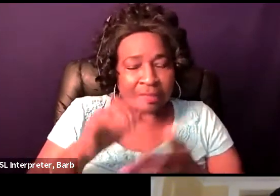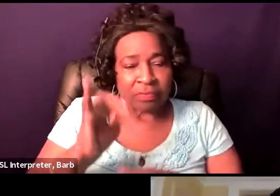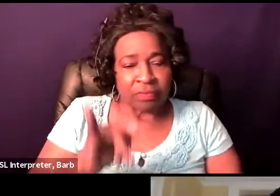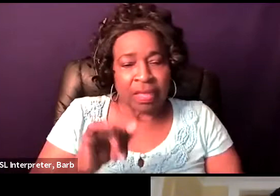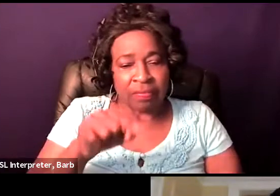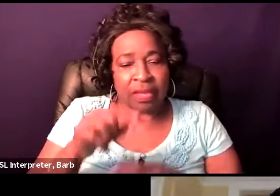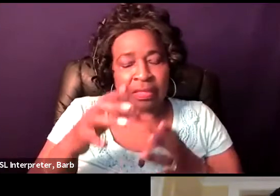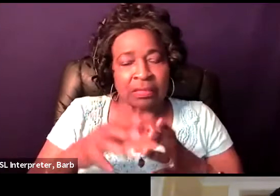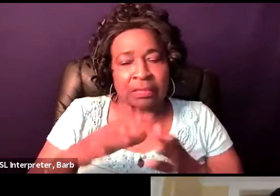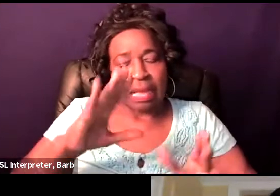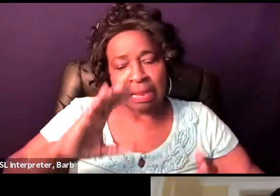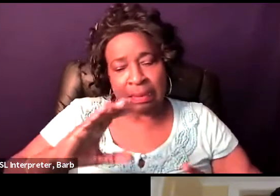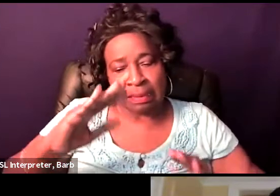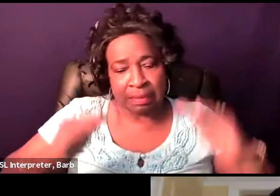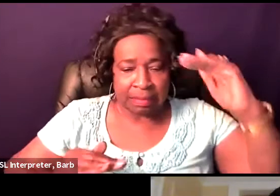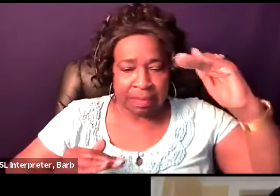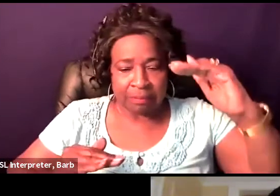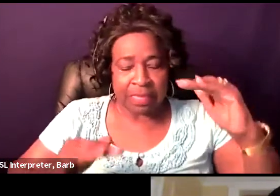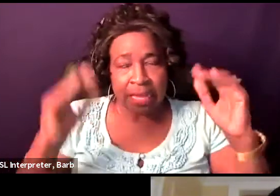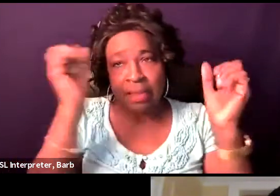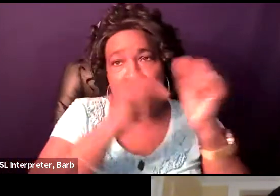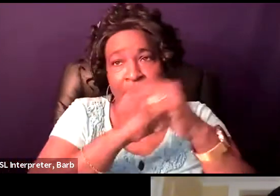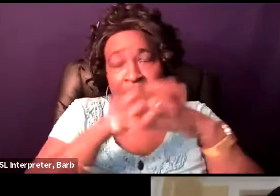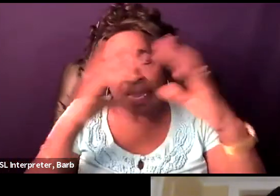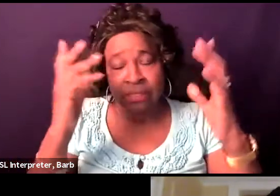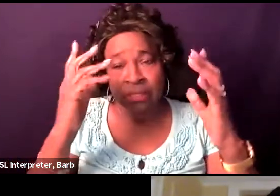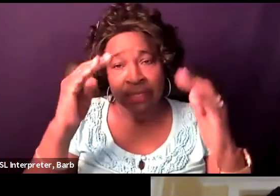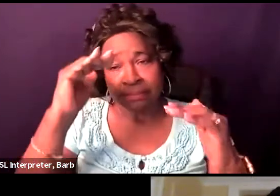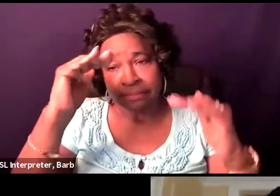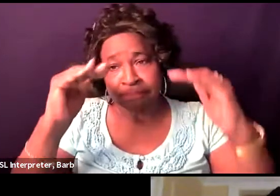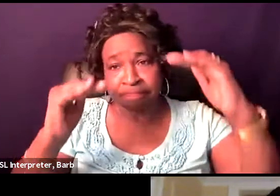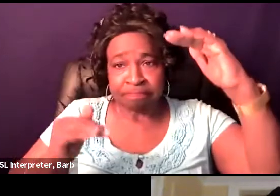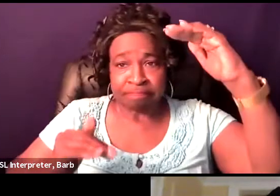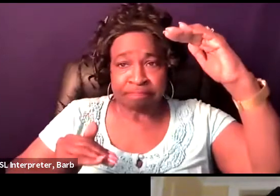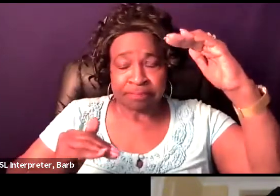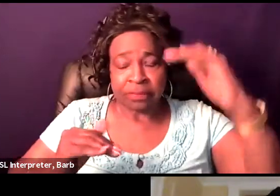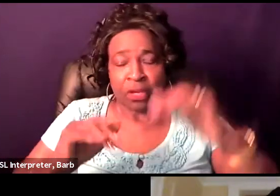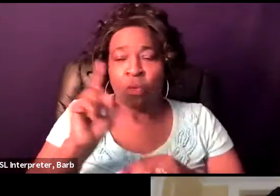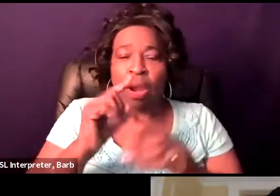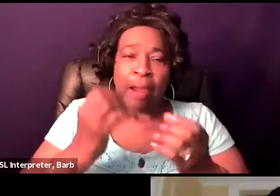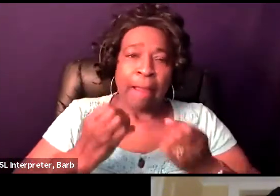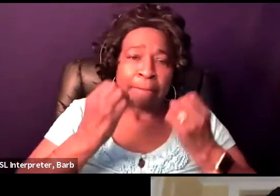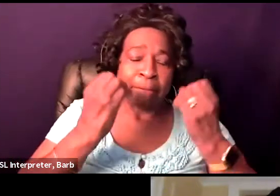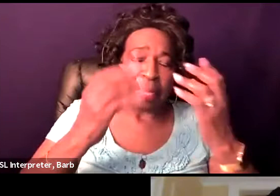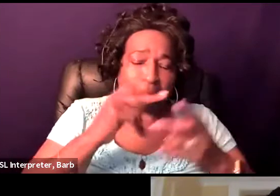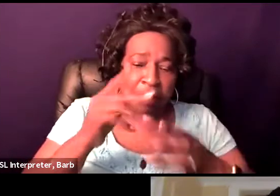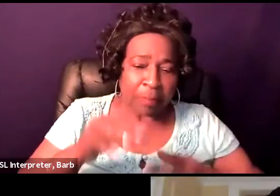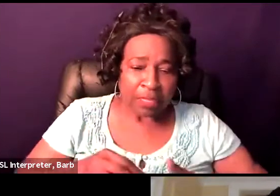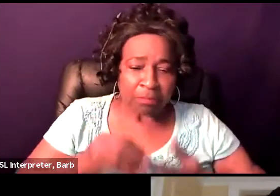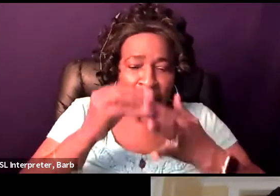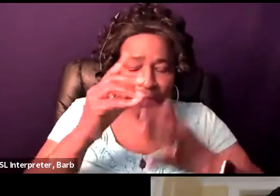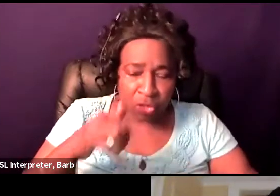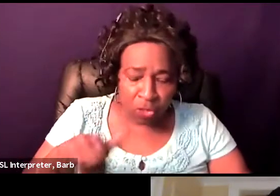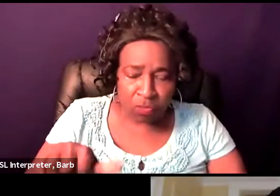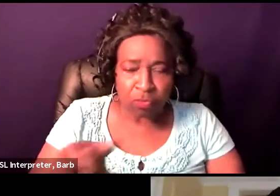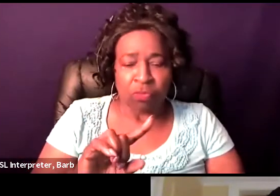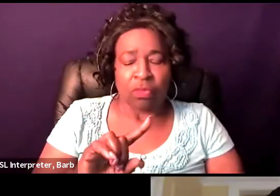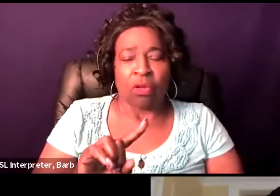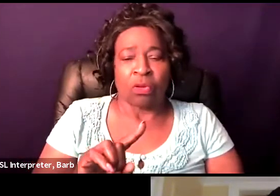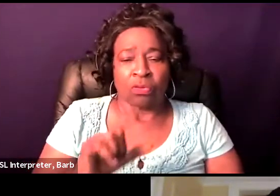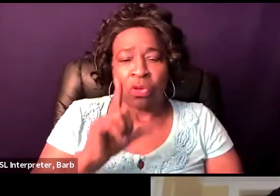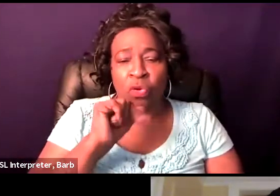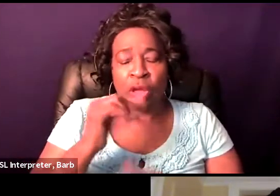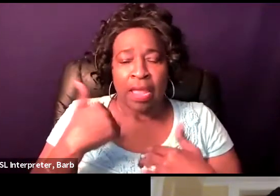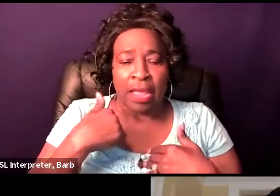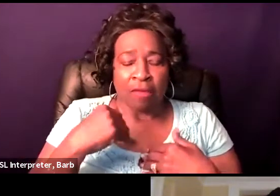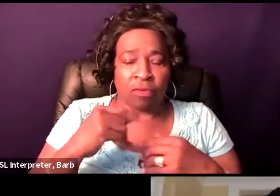there's a lopsided imagination where many people, especially those who wield power